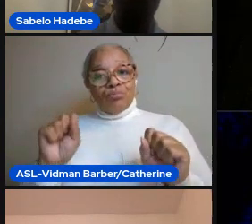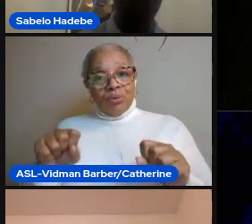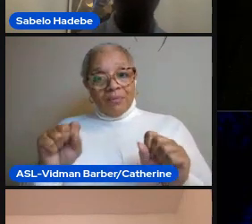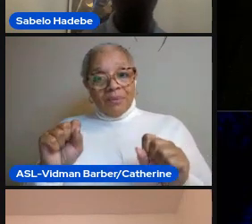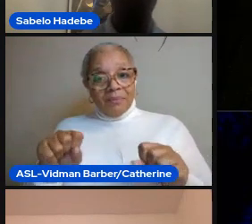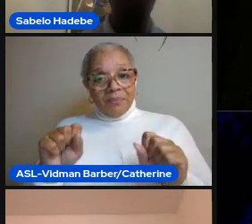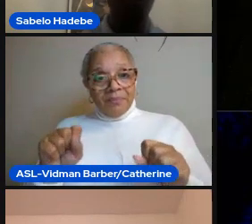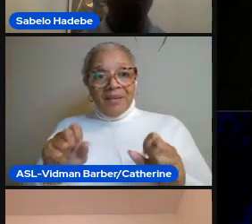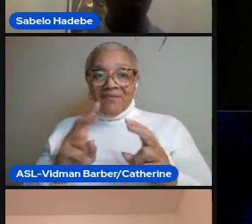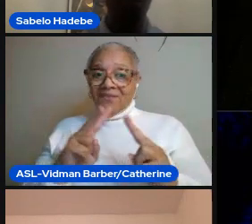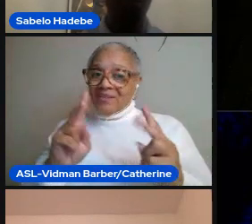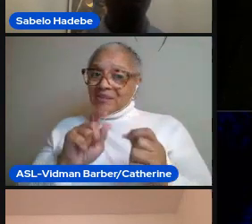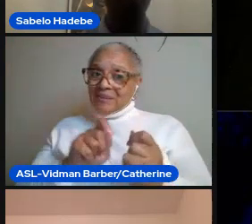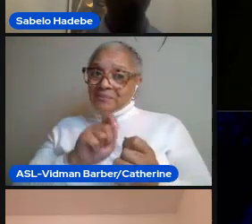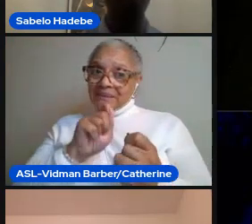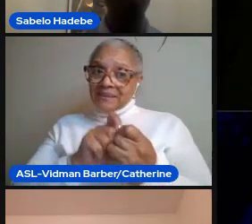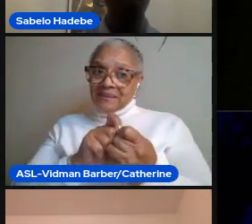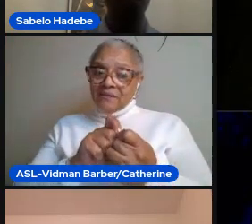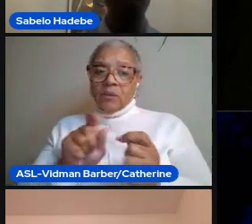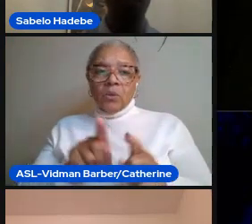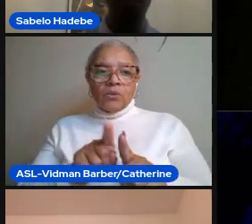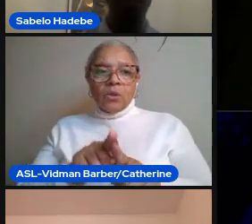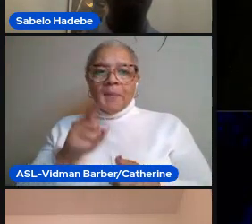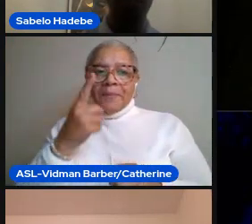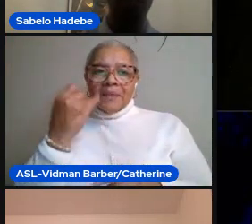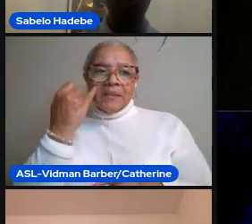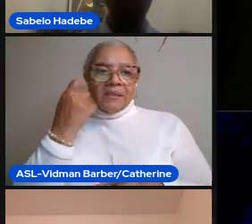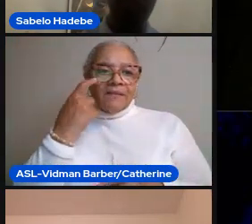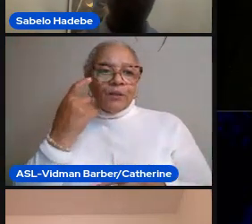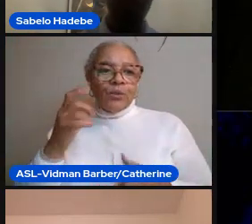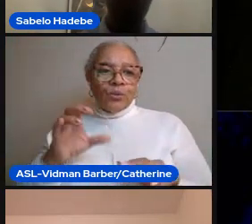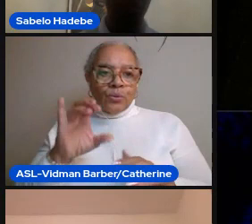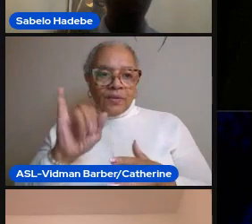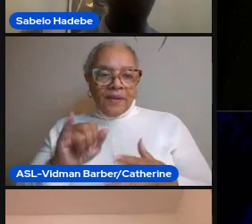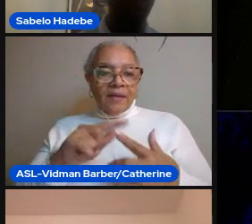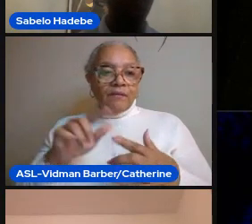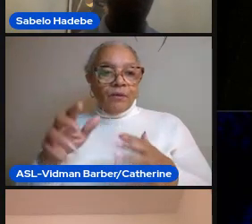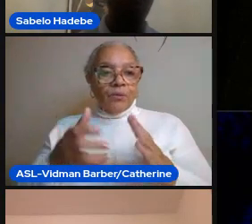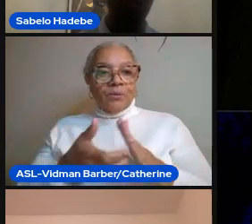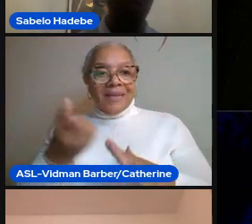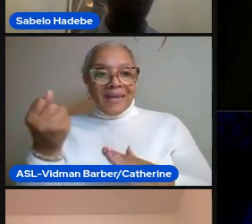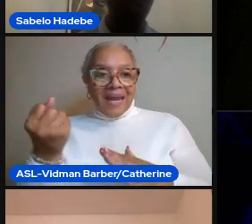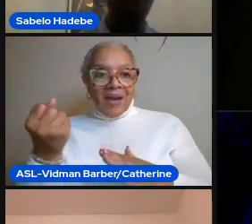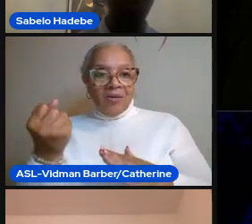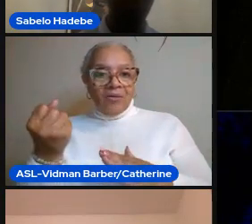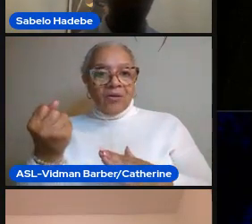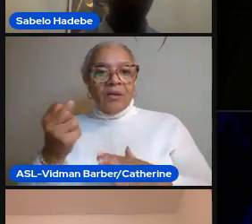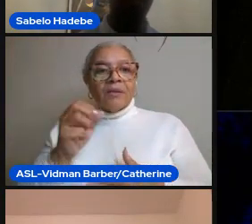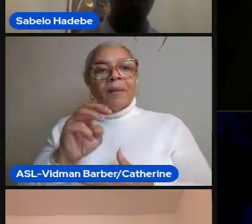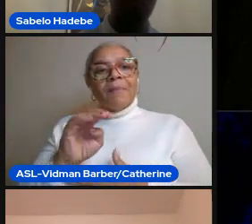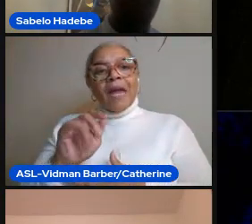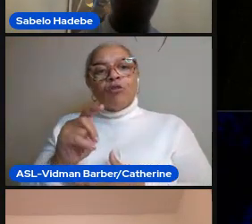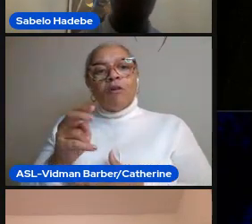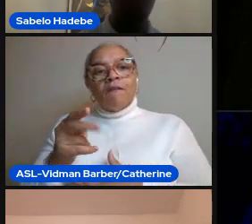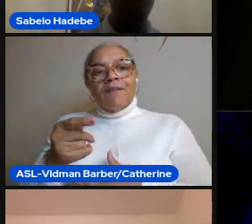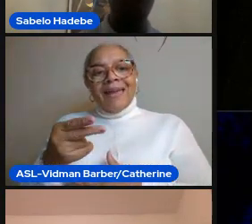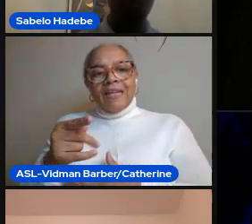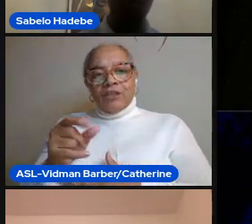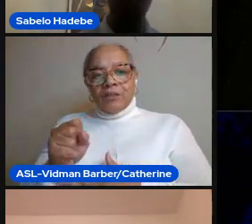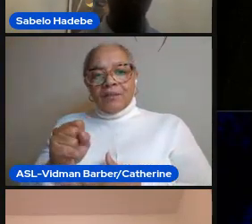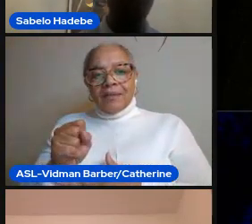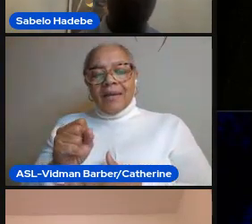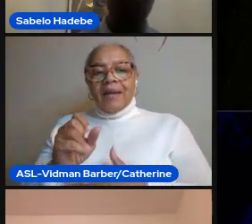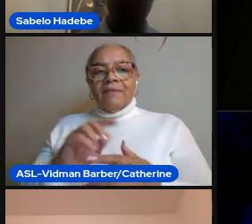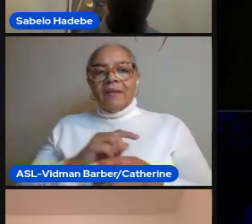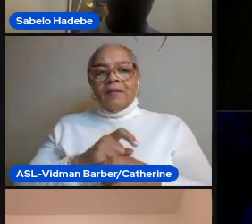very specific also, because if you do that if you take out macrophages, for example, and you infect with a